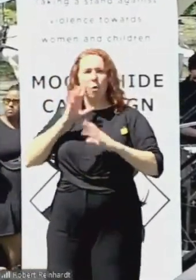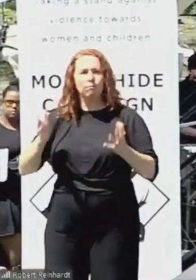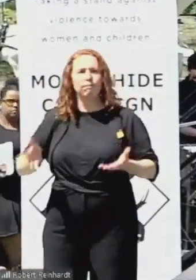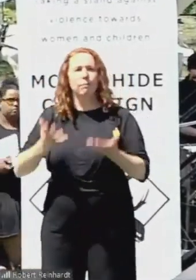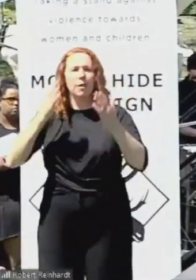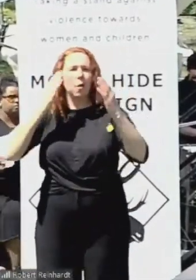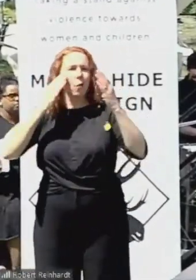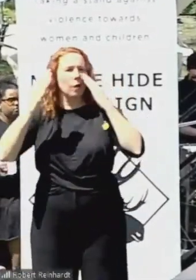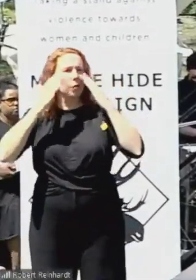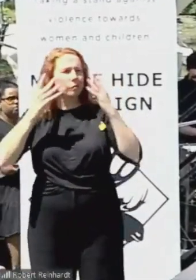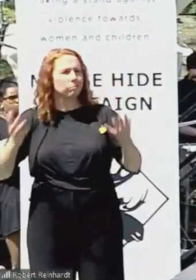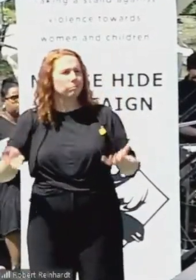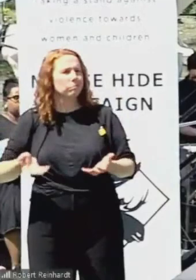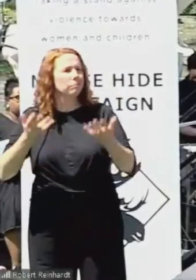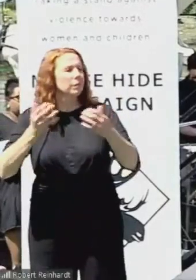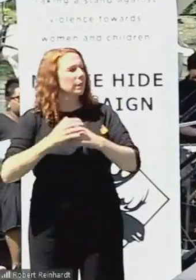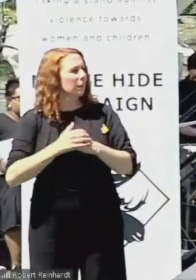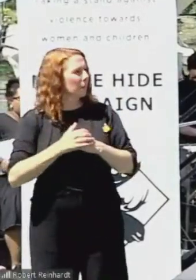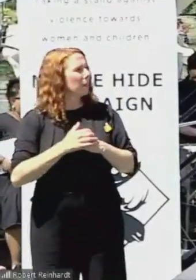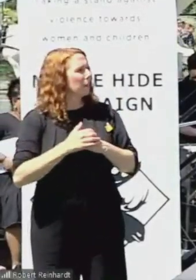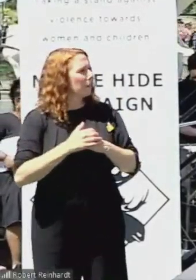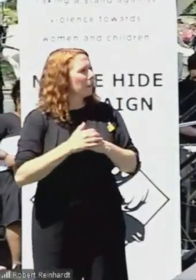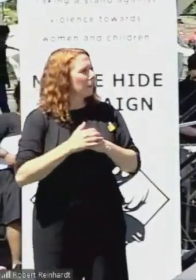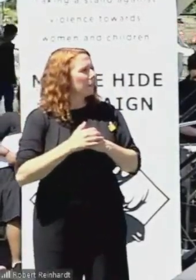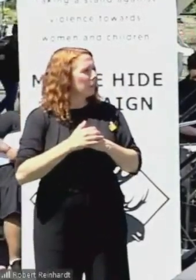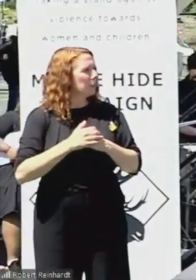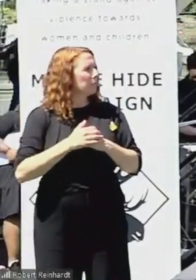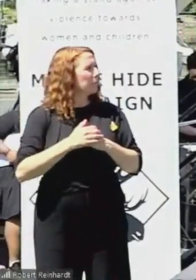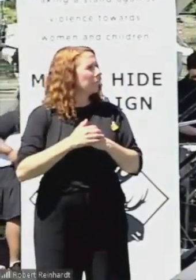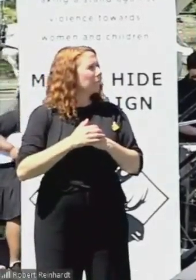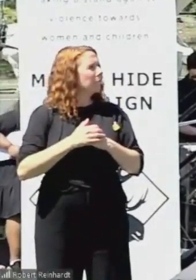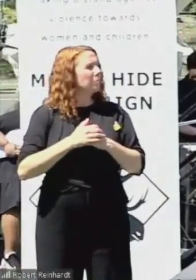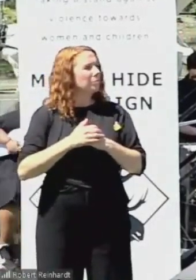awareness of MMIWG2S.